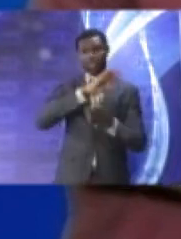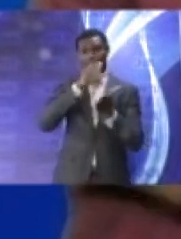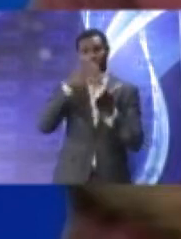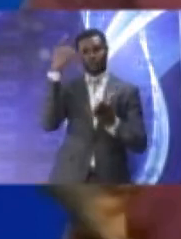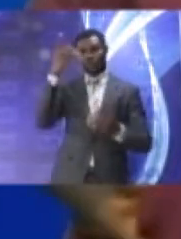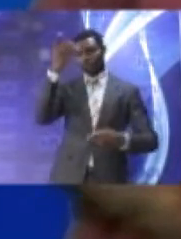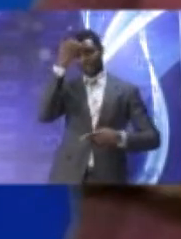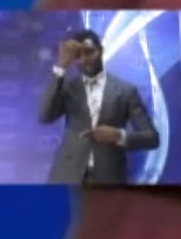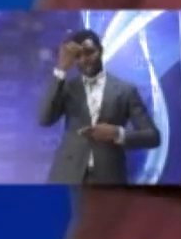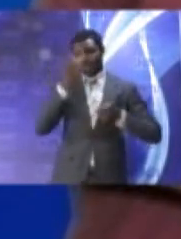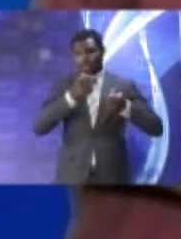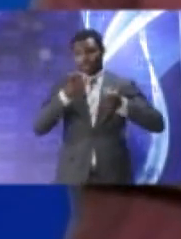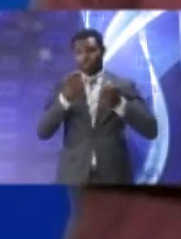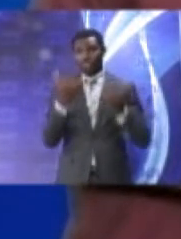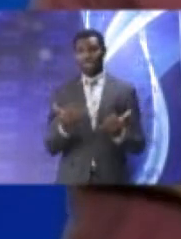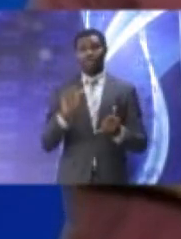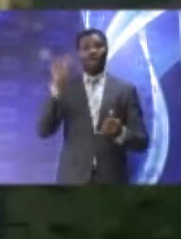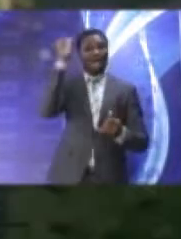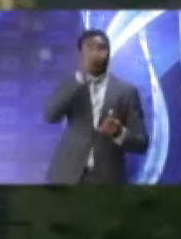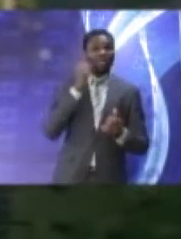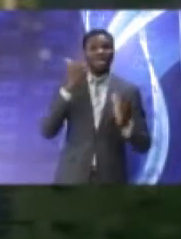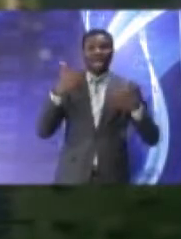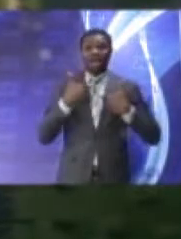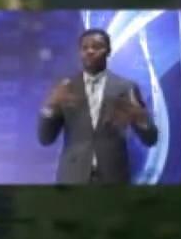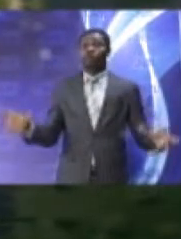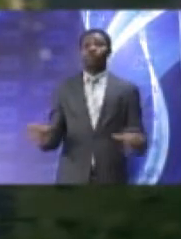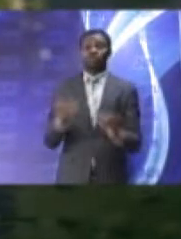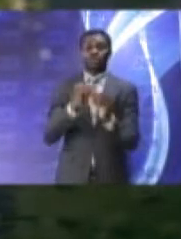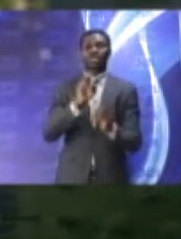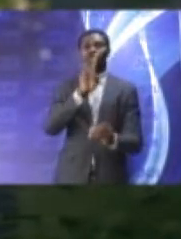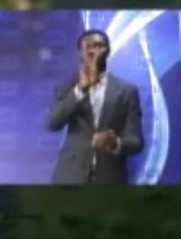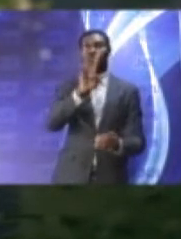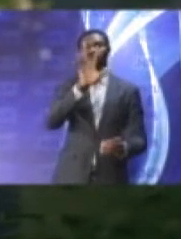says the continent now has a total of